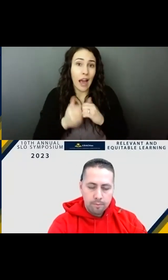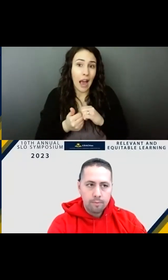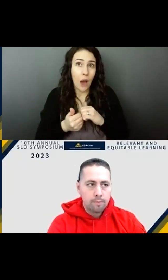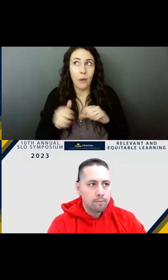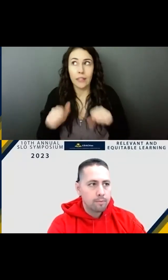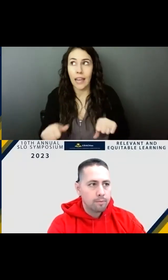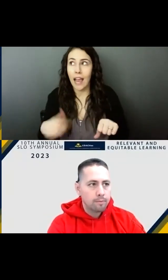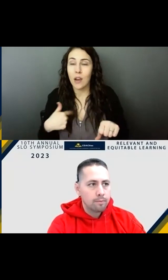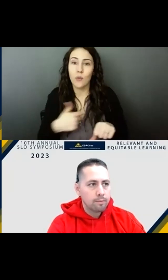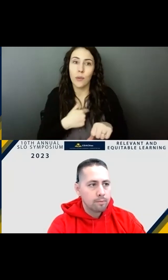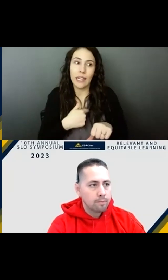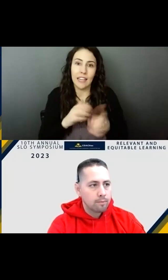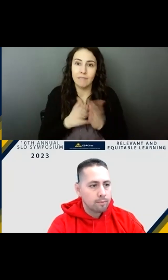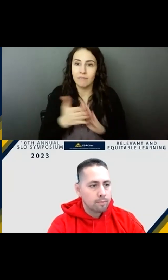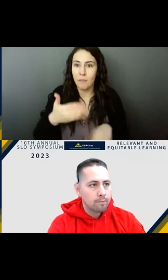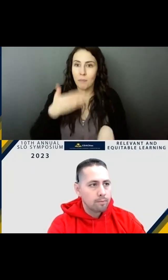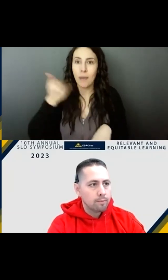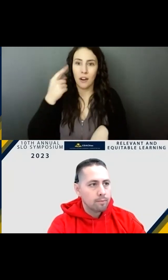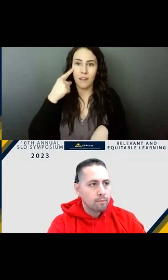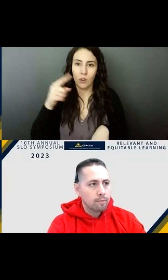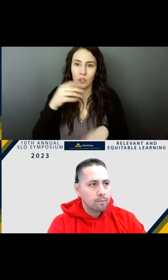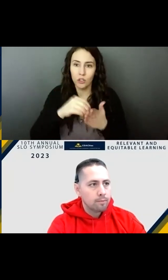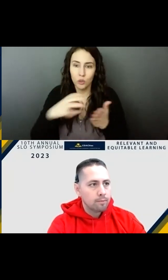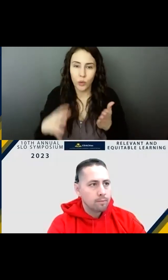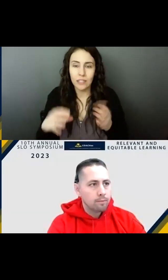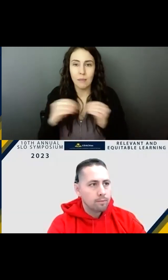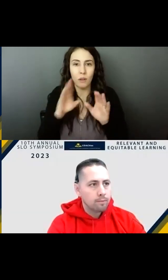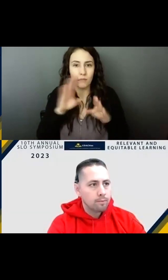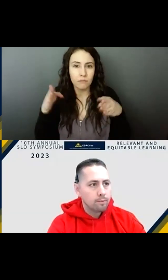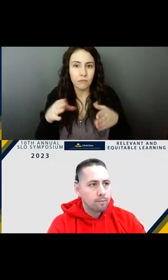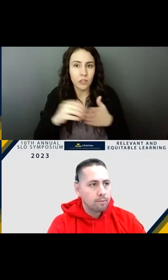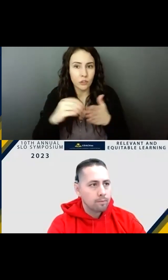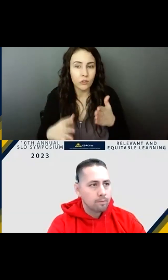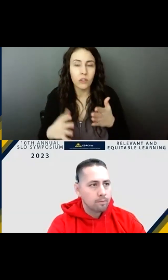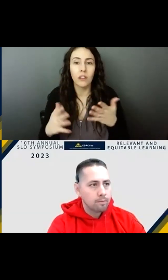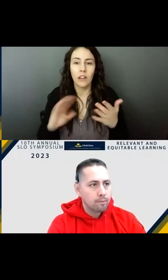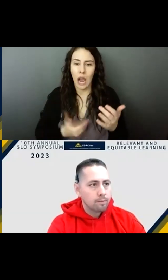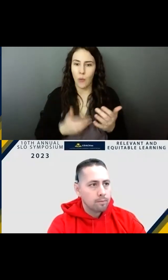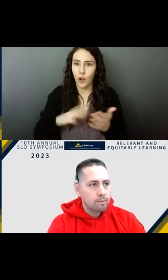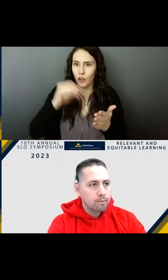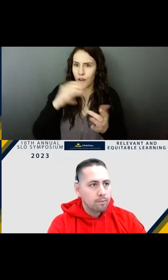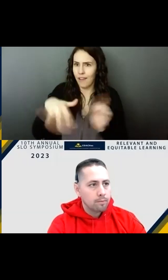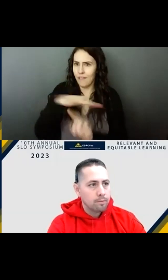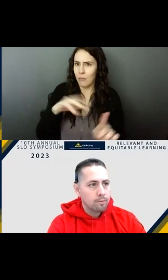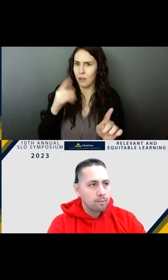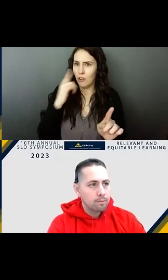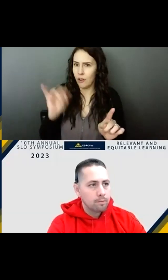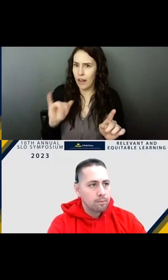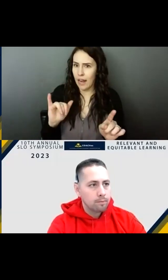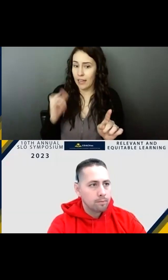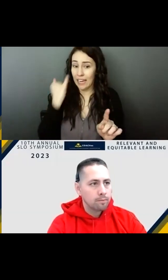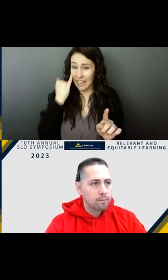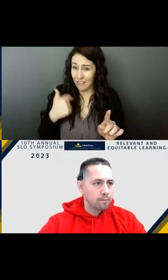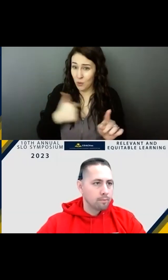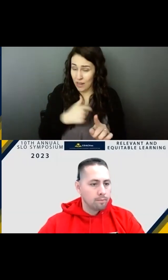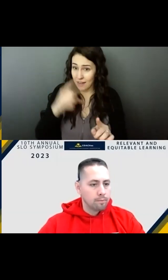can we be better for our students? How can we be more student-centered? What does the learning environment look like if we believe that all of our students